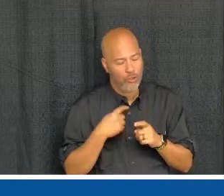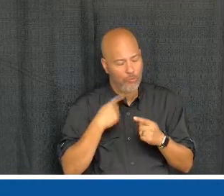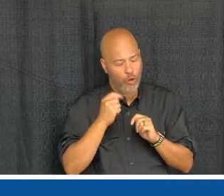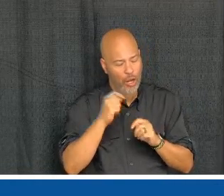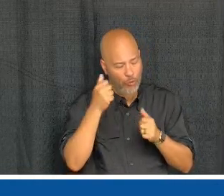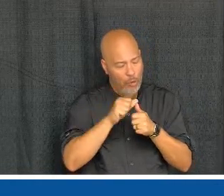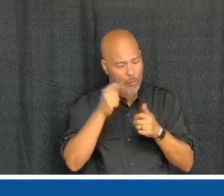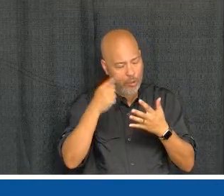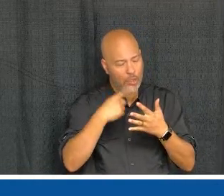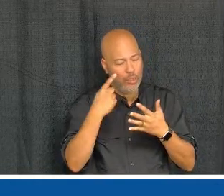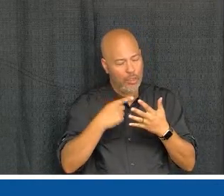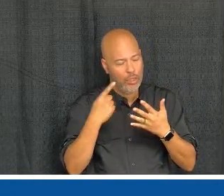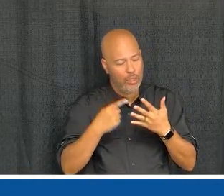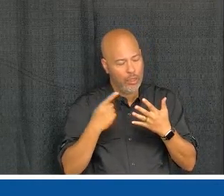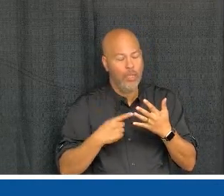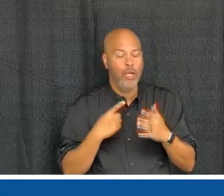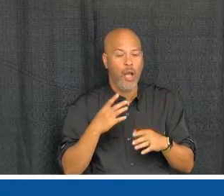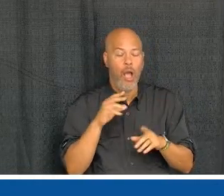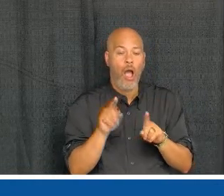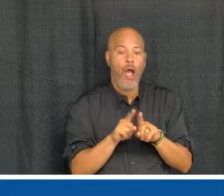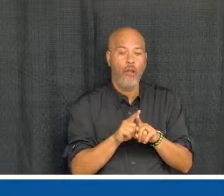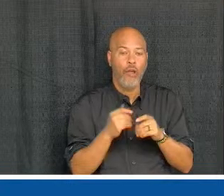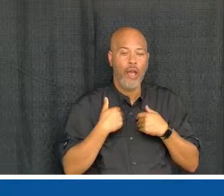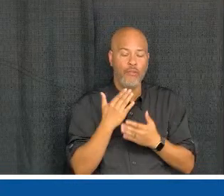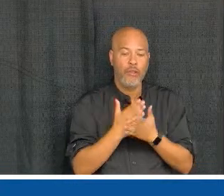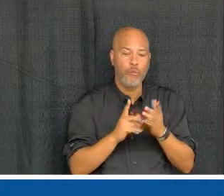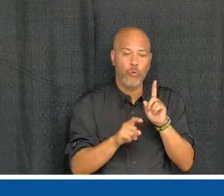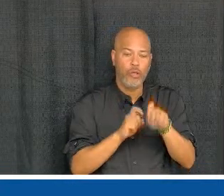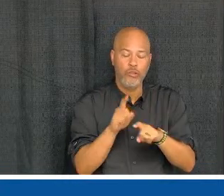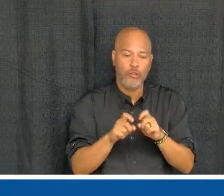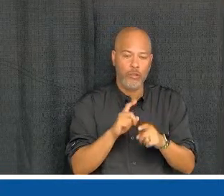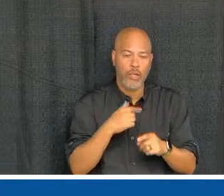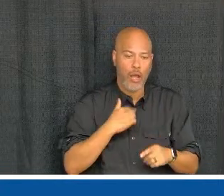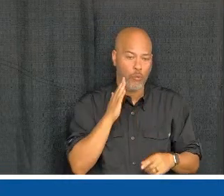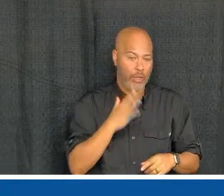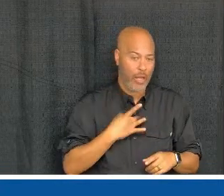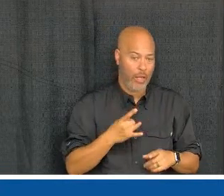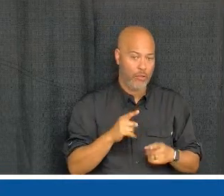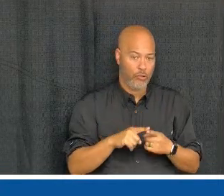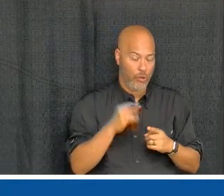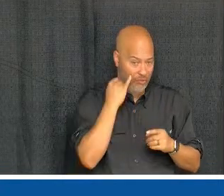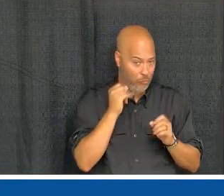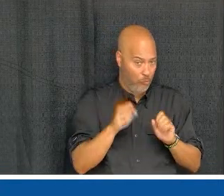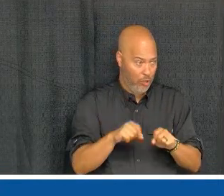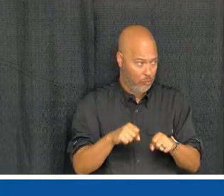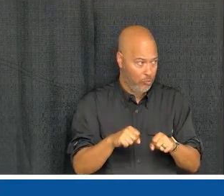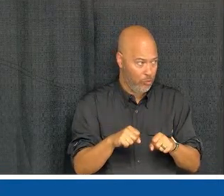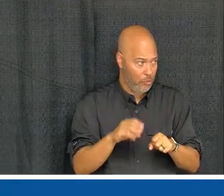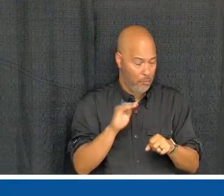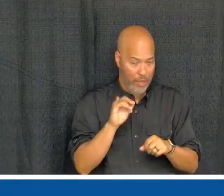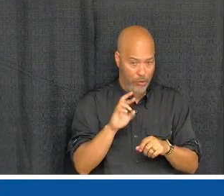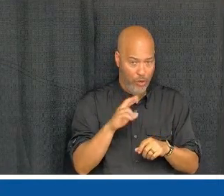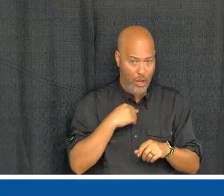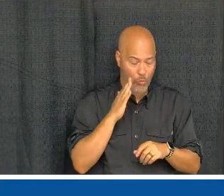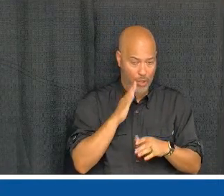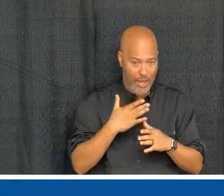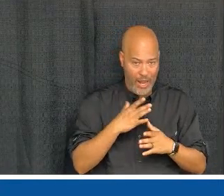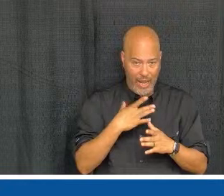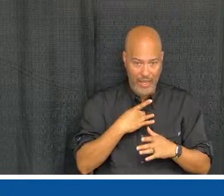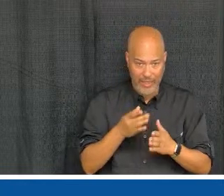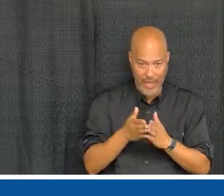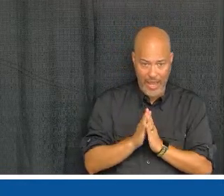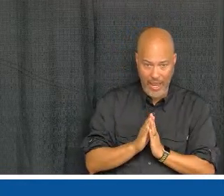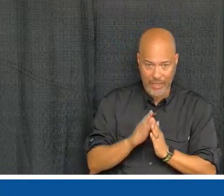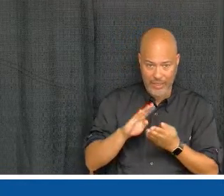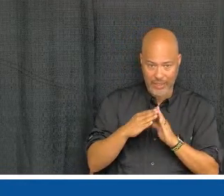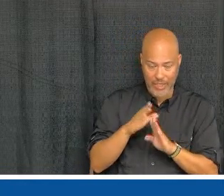remember everything that I've got. I also have some questions that I would like to, if possible, Mayor, I would like to ask the